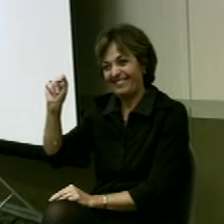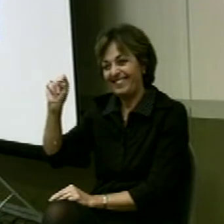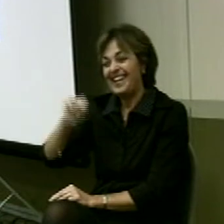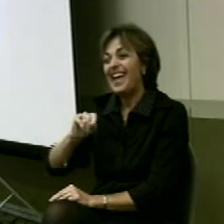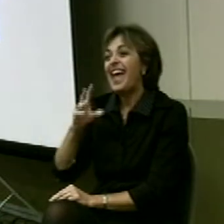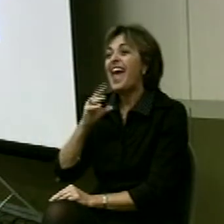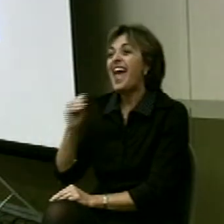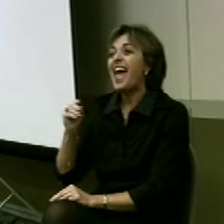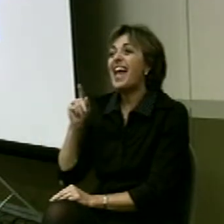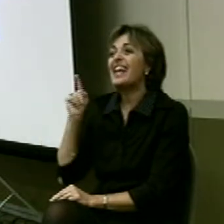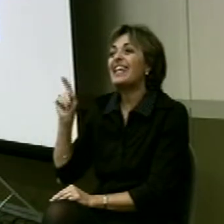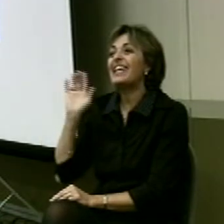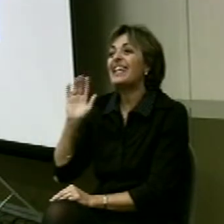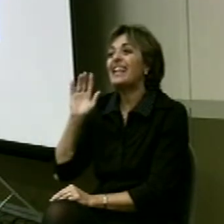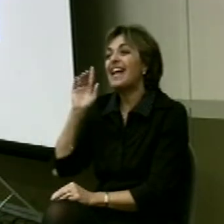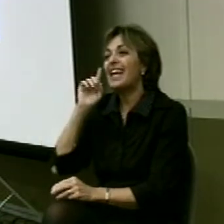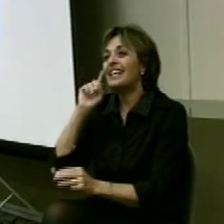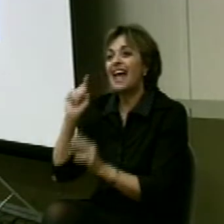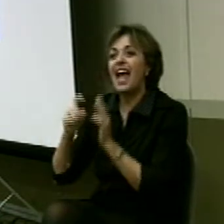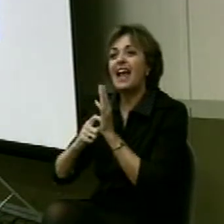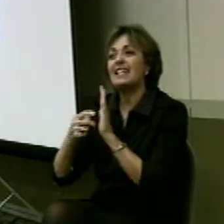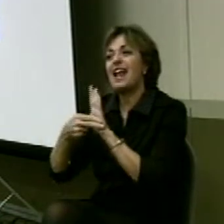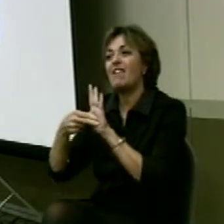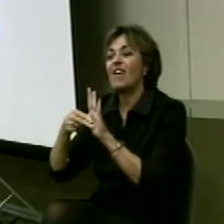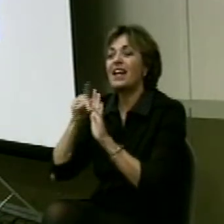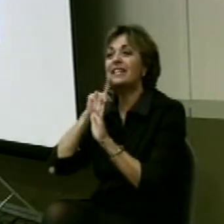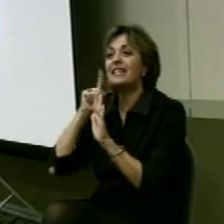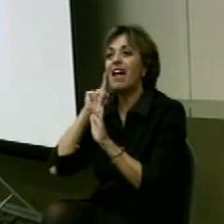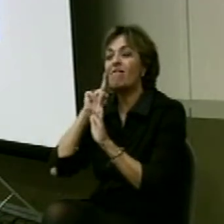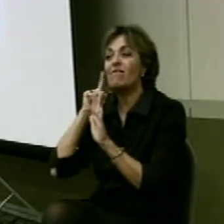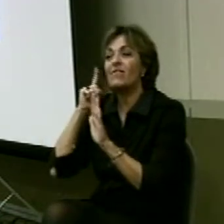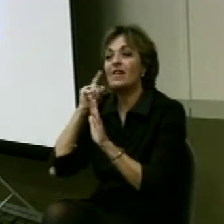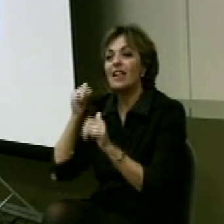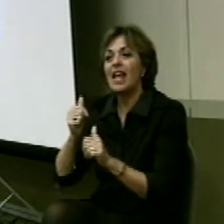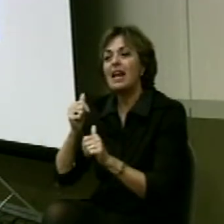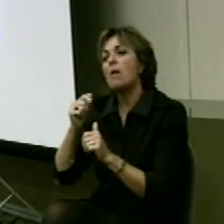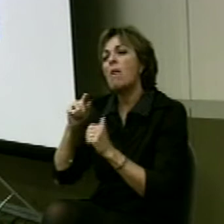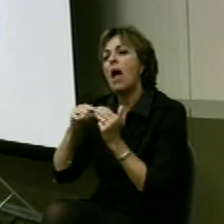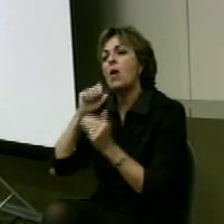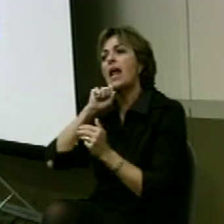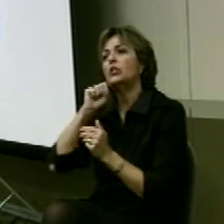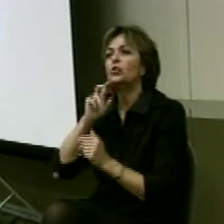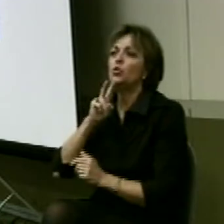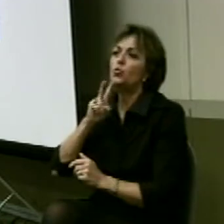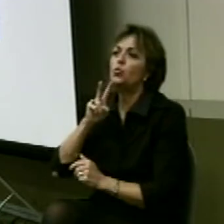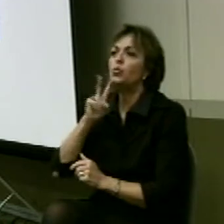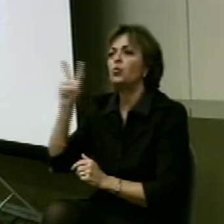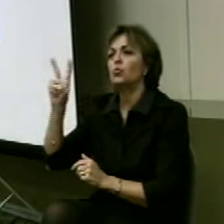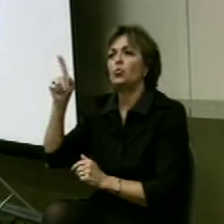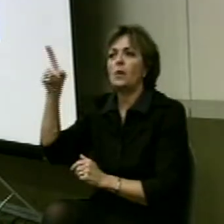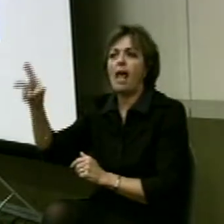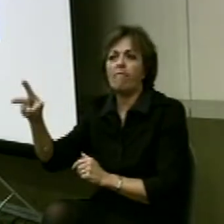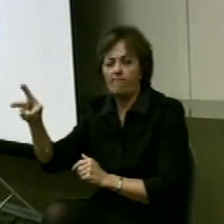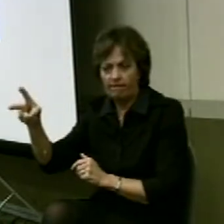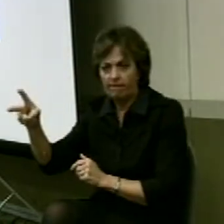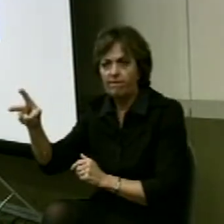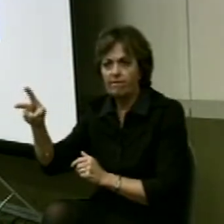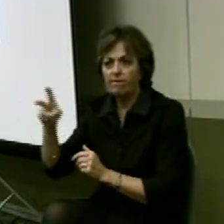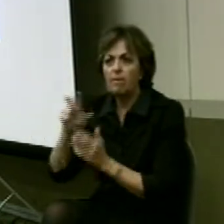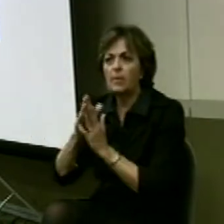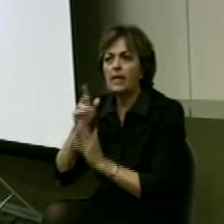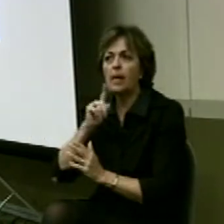Pitt, okay? And he had been identified deaf late. He was identified at about the